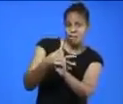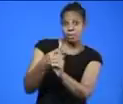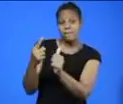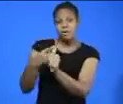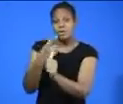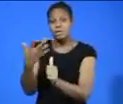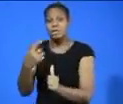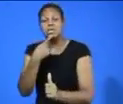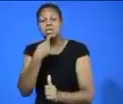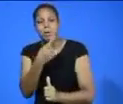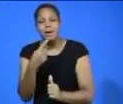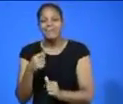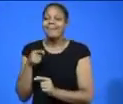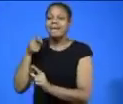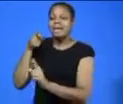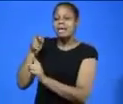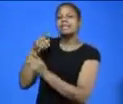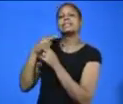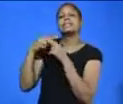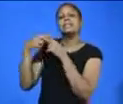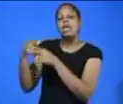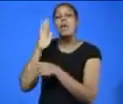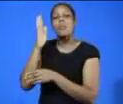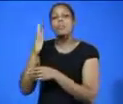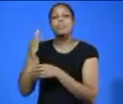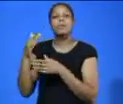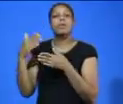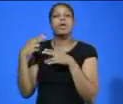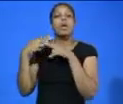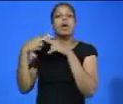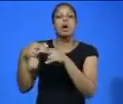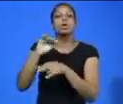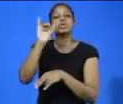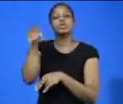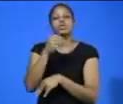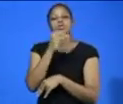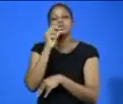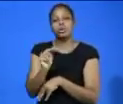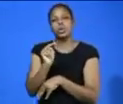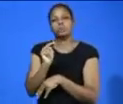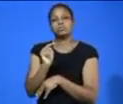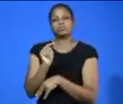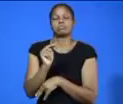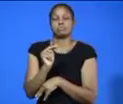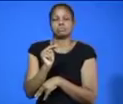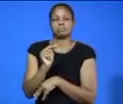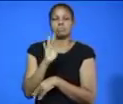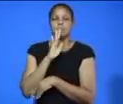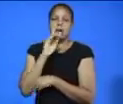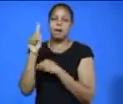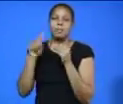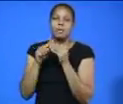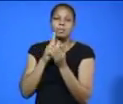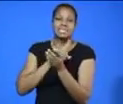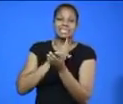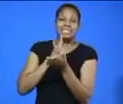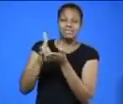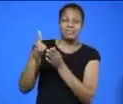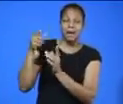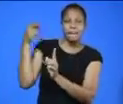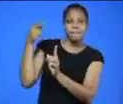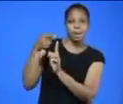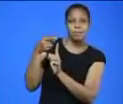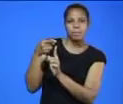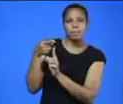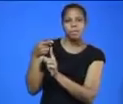thing he said was, his name shall be John. I'm talking about the divine purpose